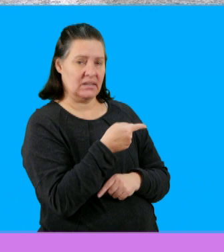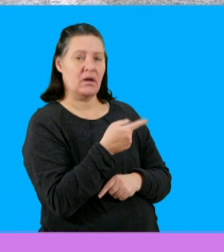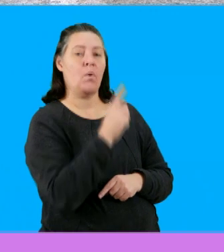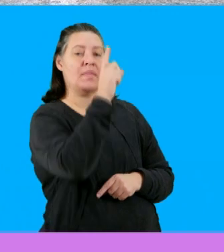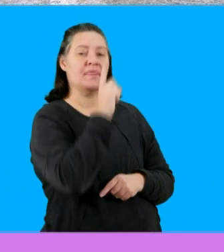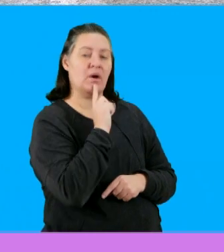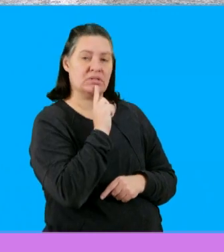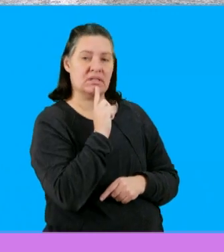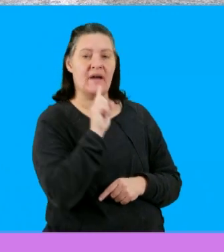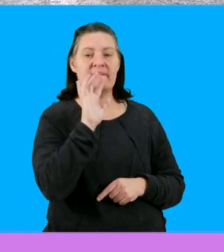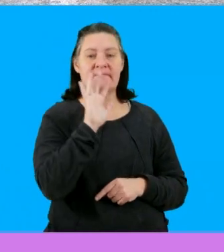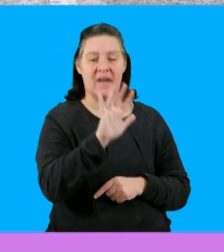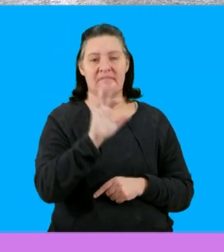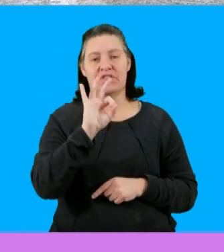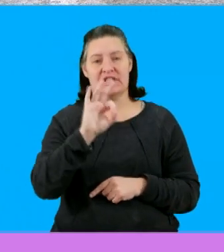we indicated